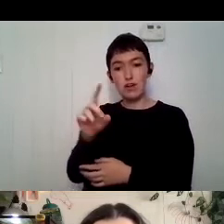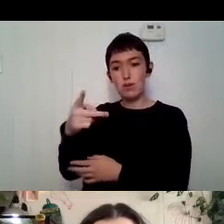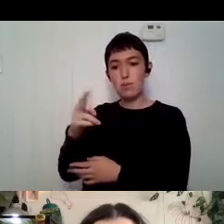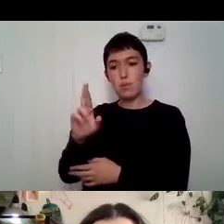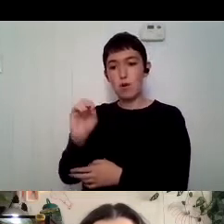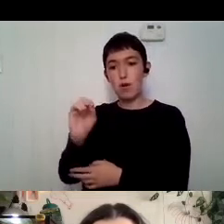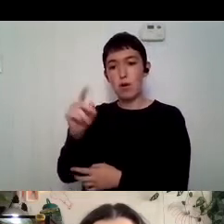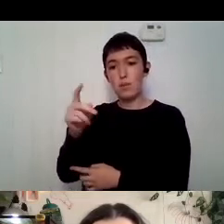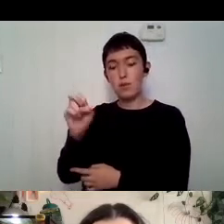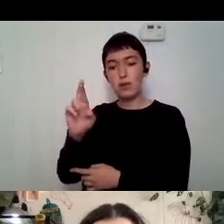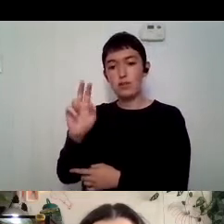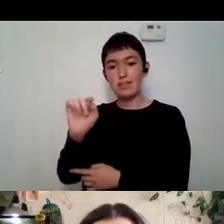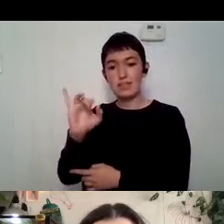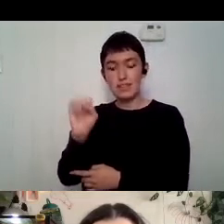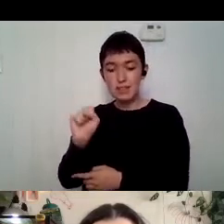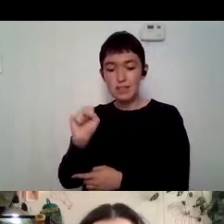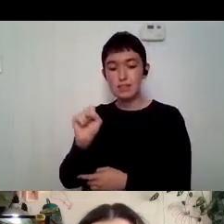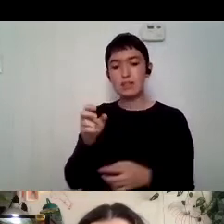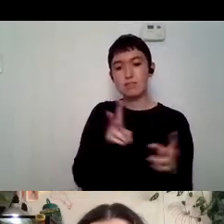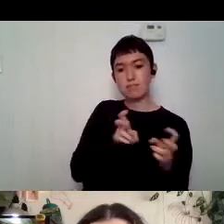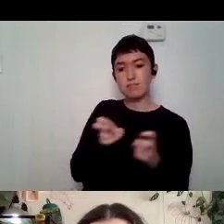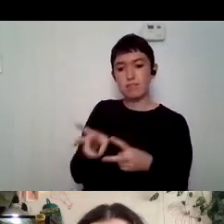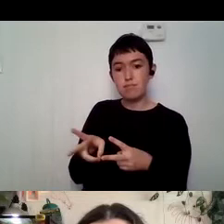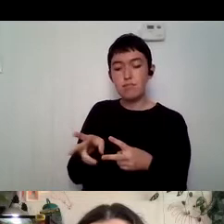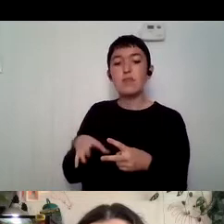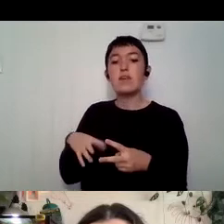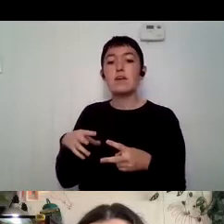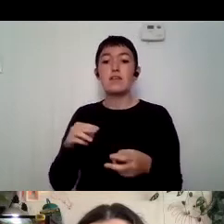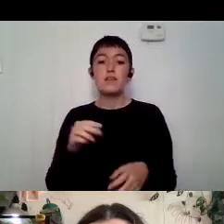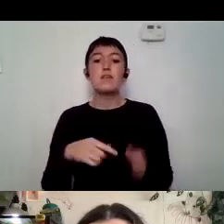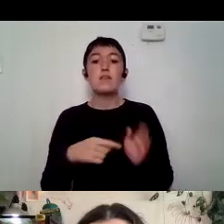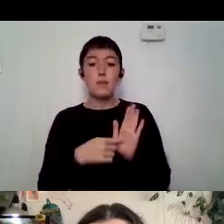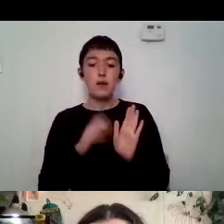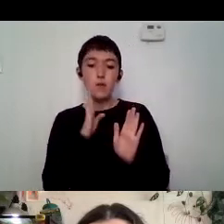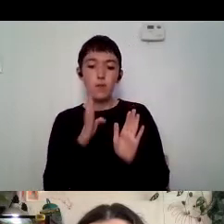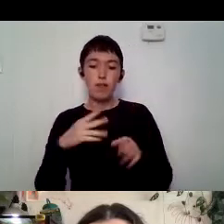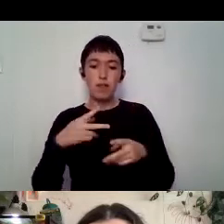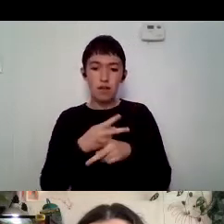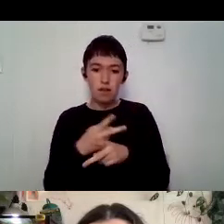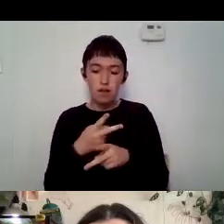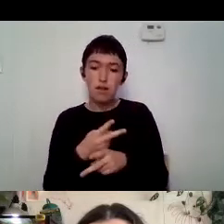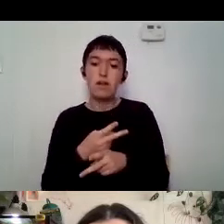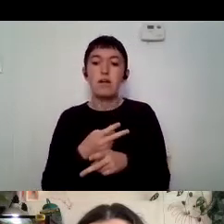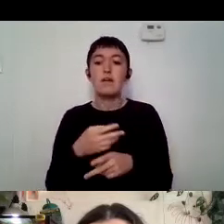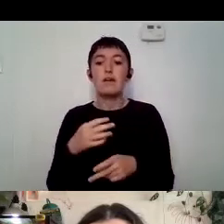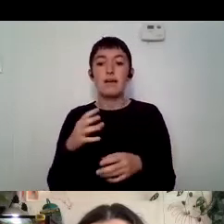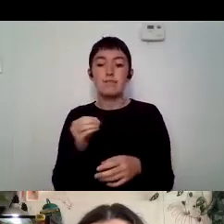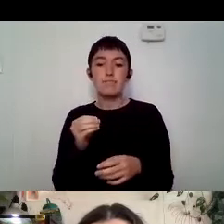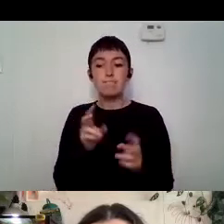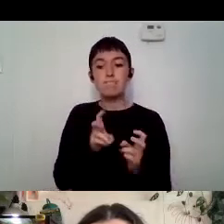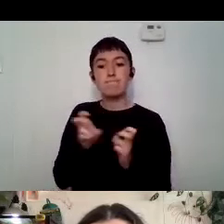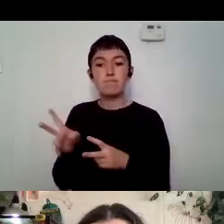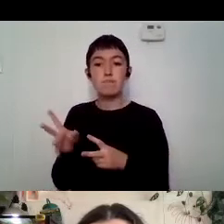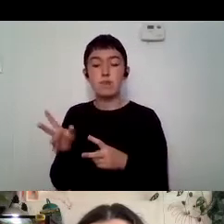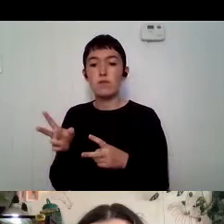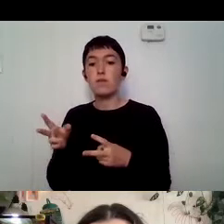optimization and design for us the molecules which it believes best satisfy the set of input